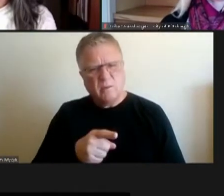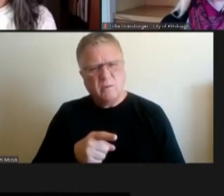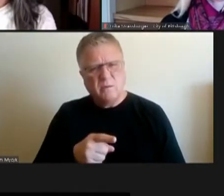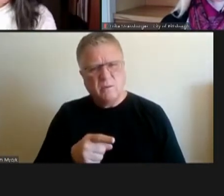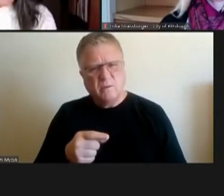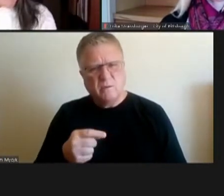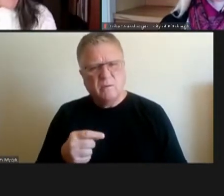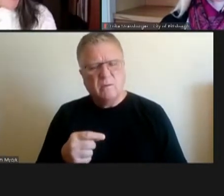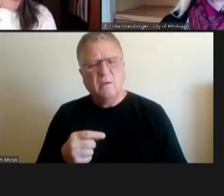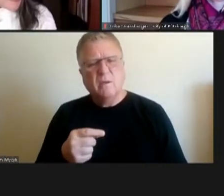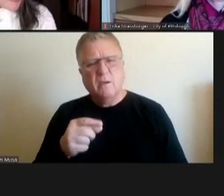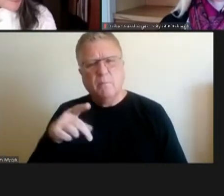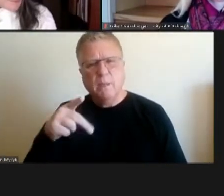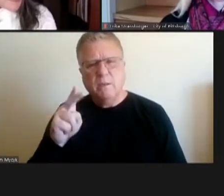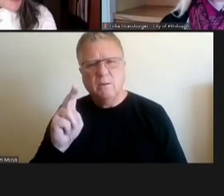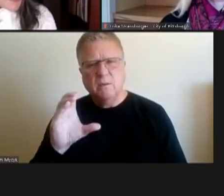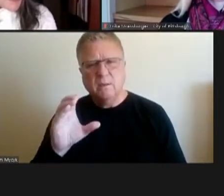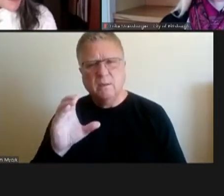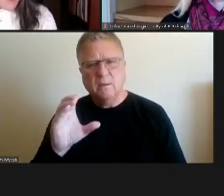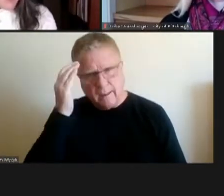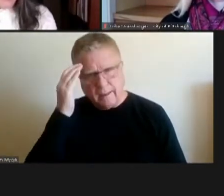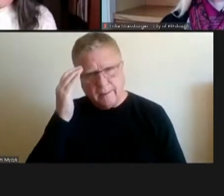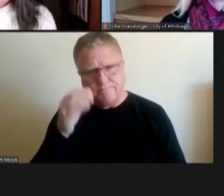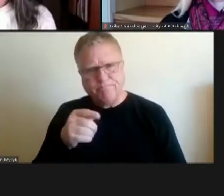So the PUC, I know, is looking at a